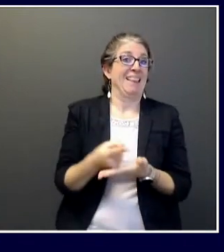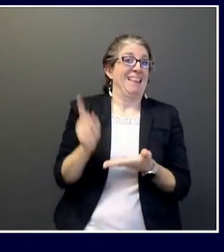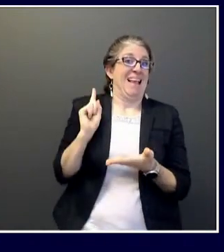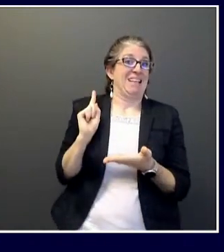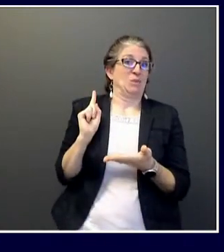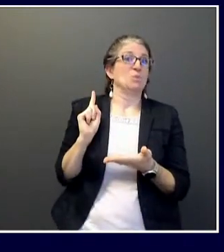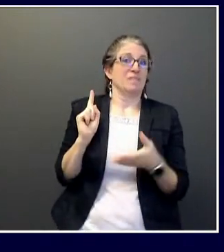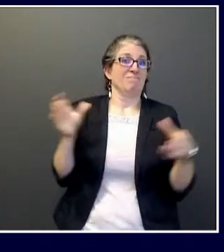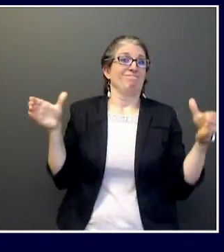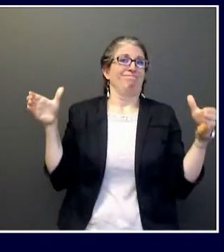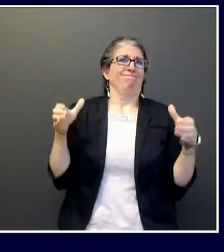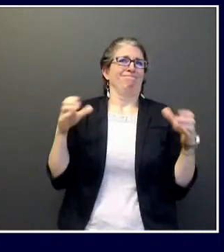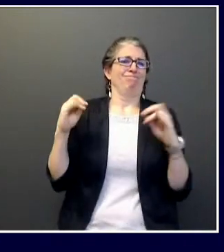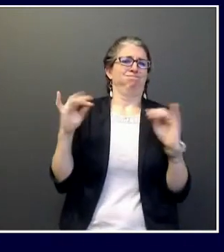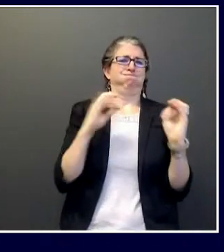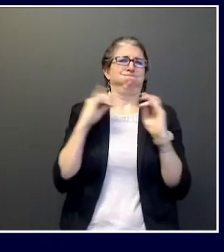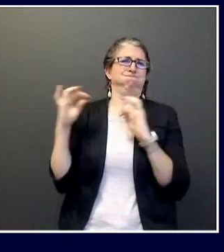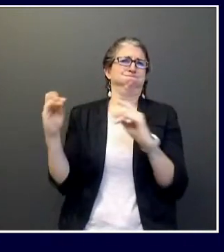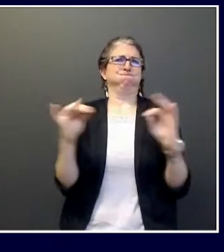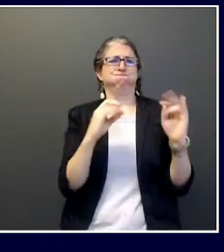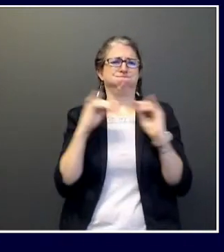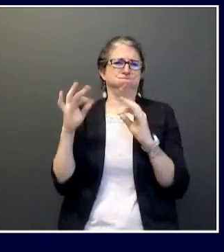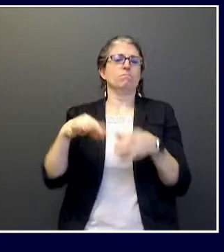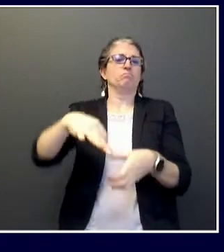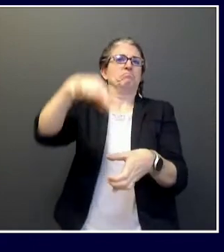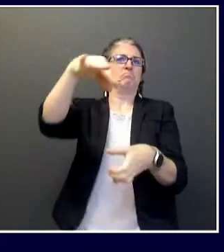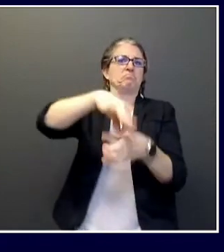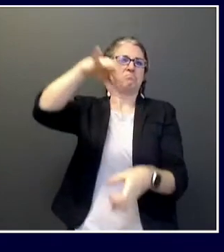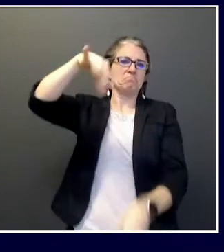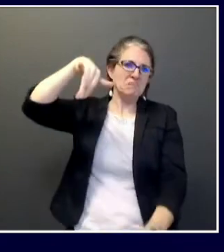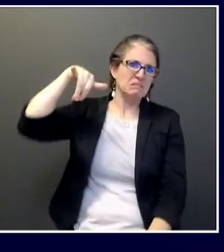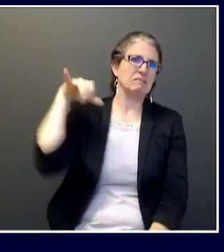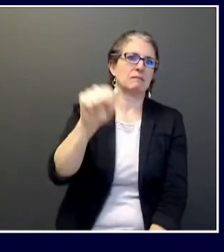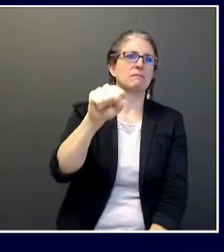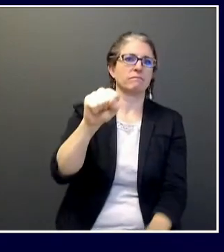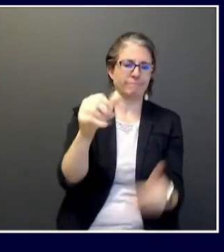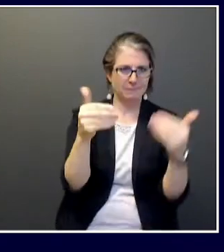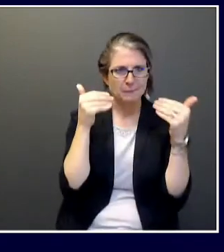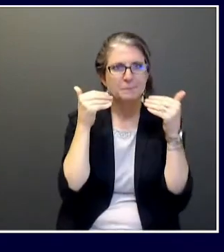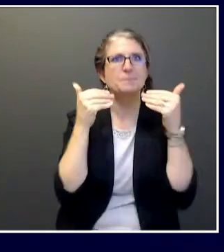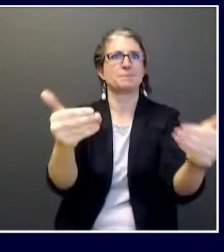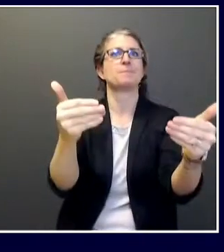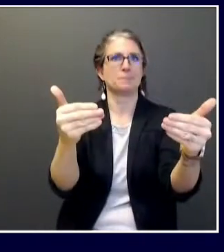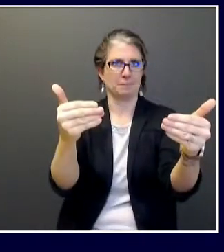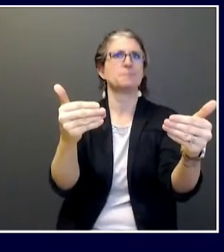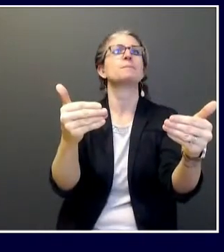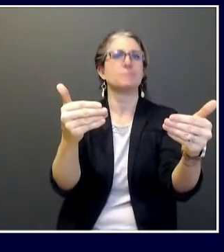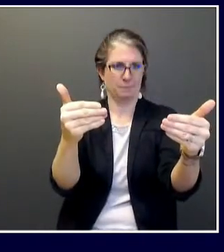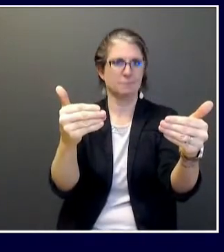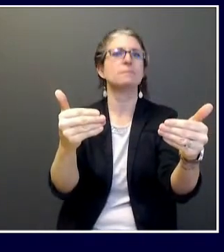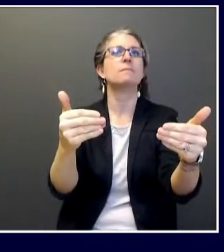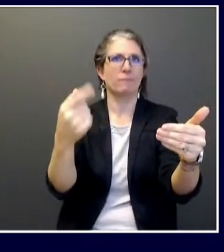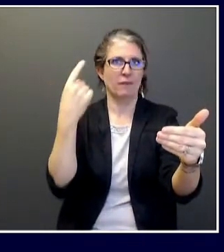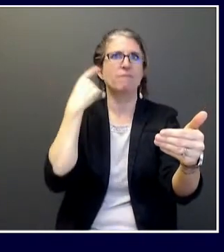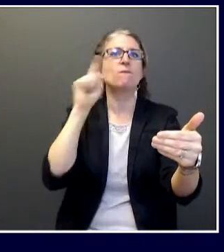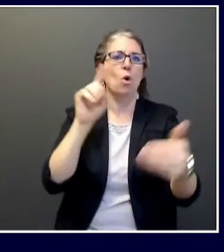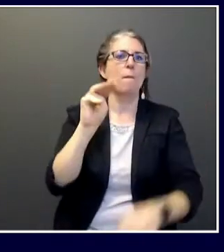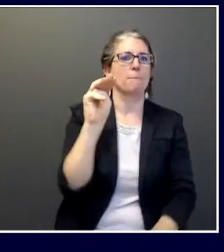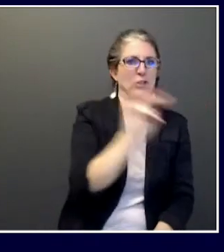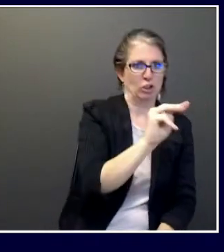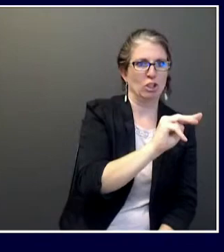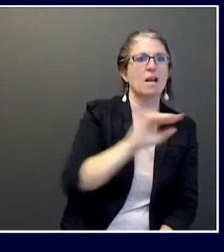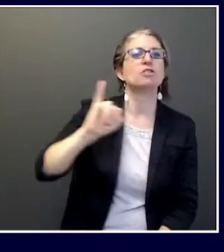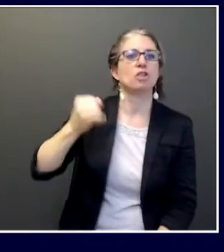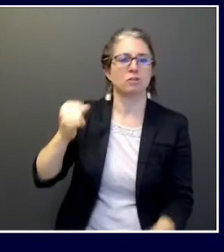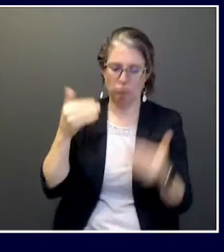two vaccines, Moderna and J&J, be made available. The US CDC's group is meeting right now